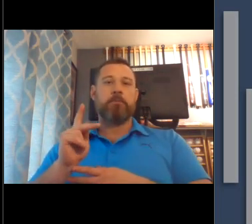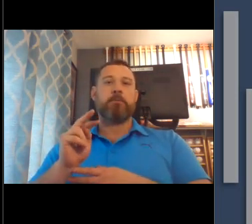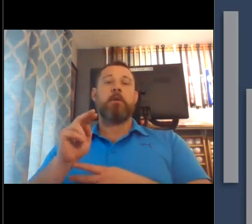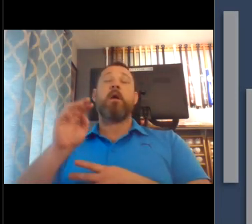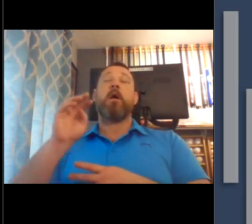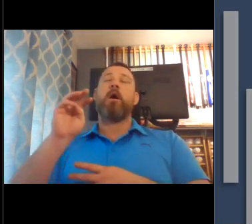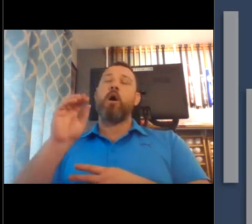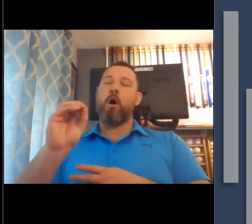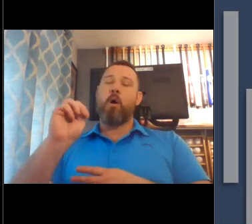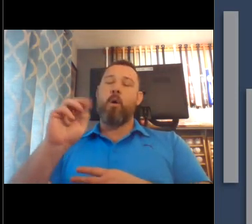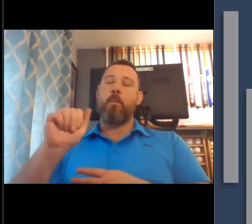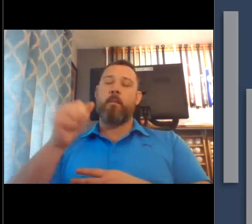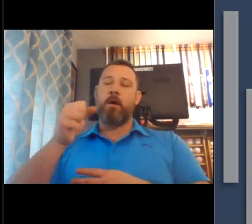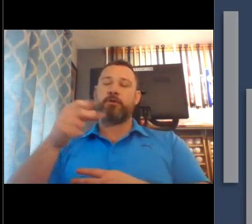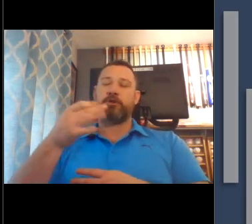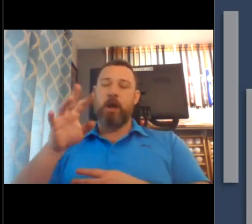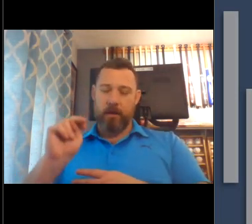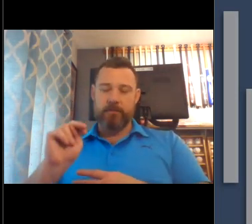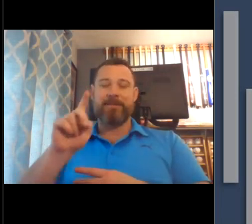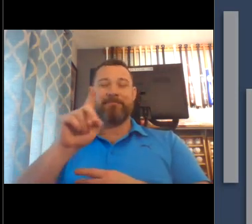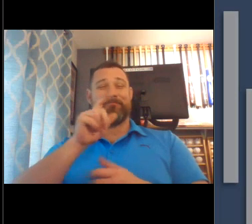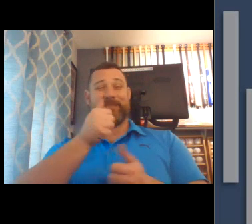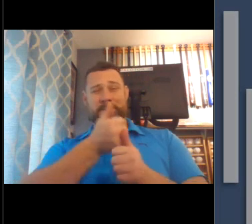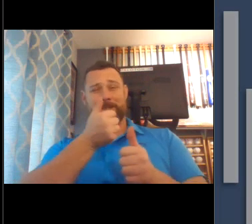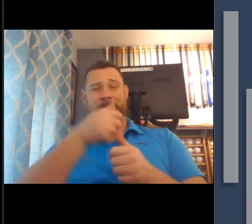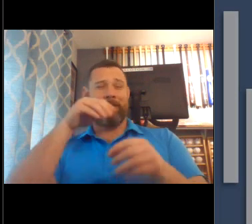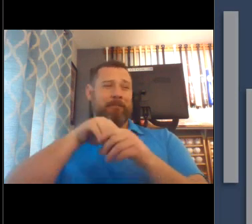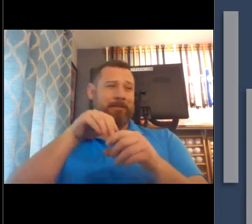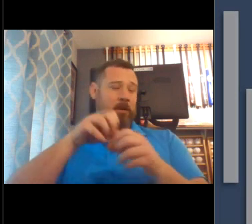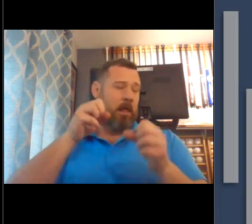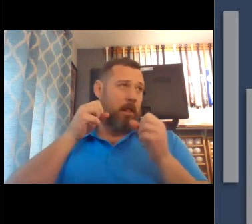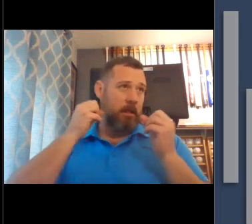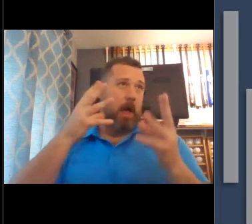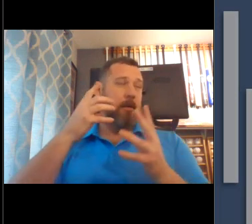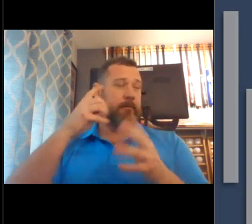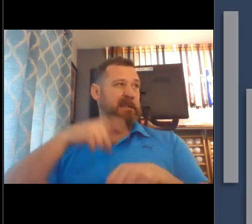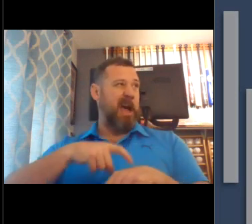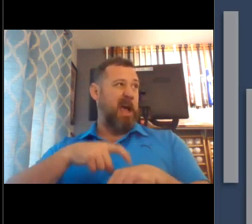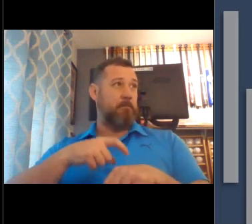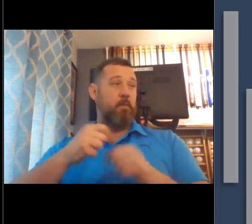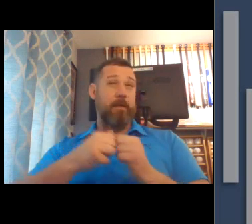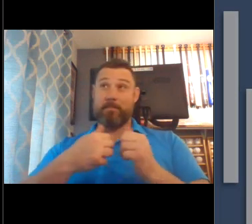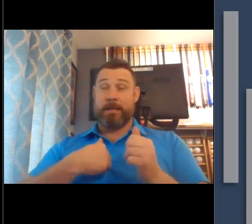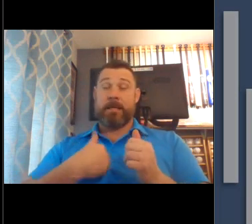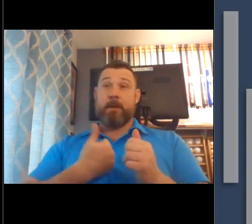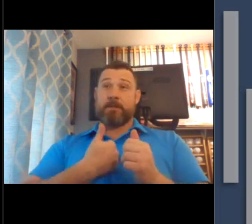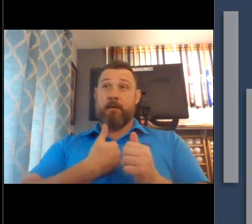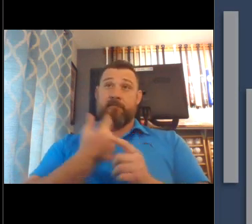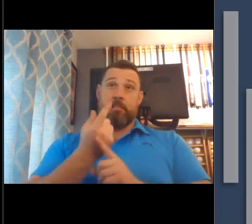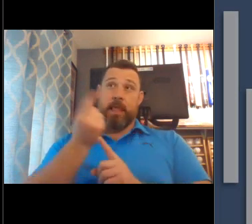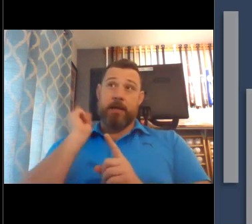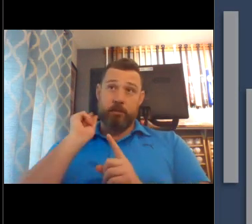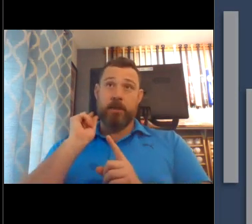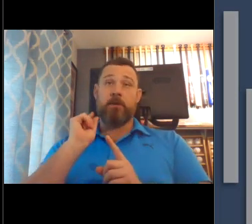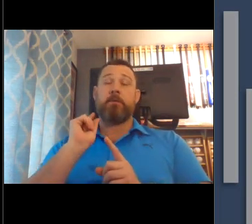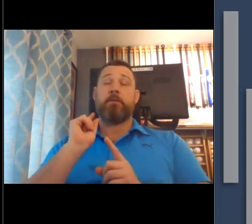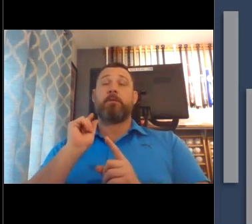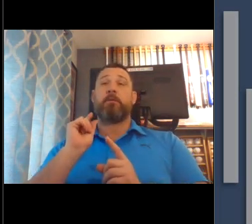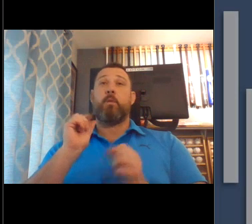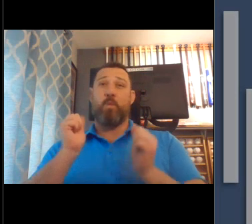He invested quite a bit of time on a call with me just last week on my day job on this very